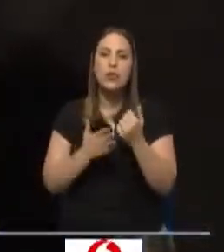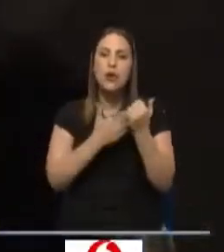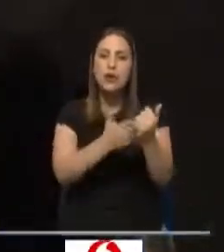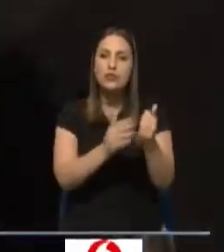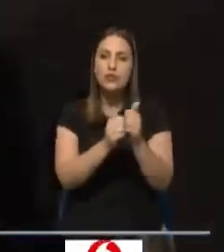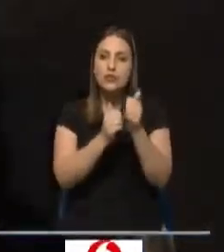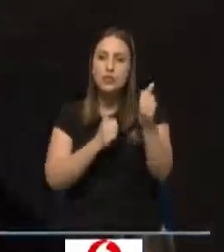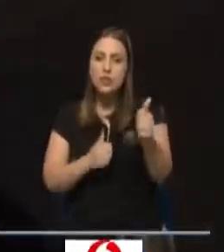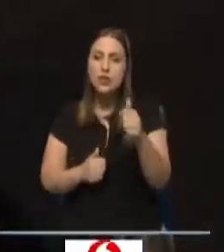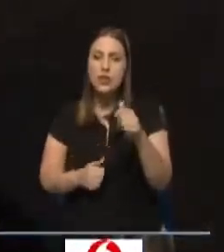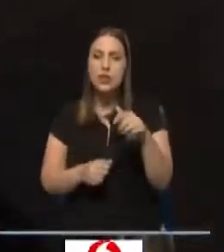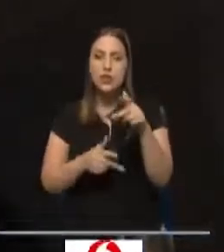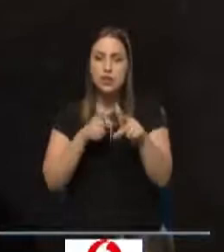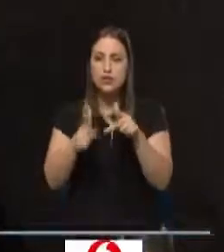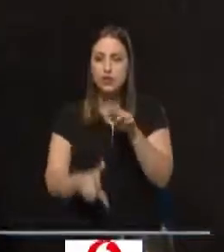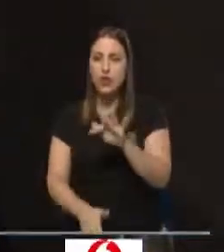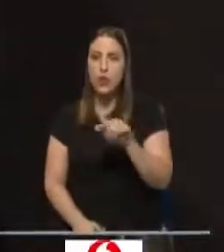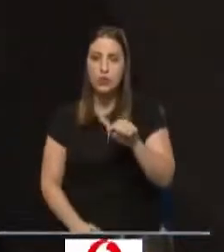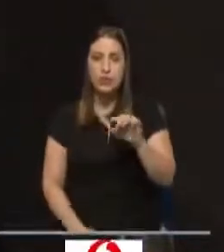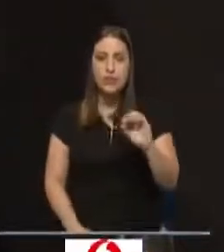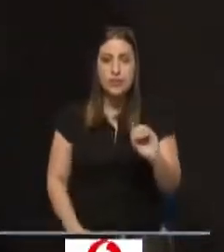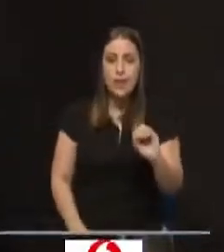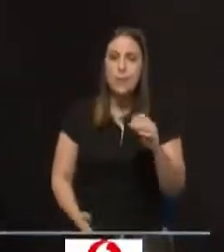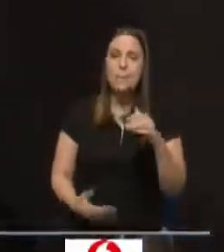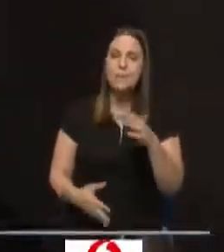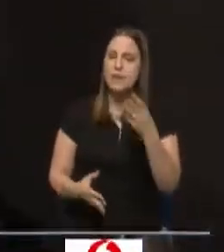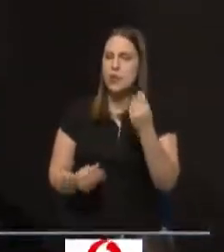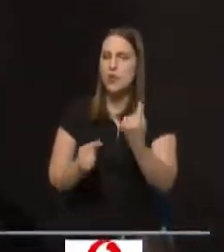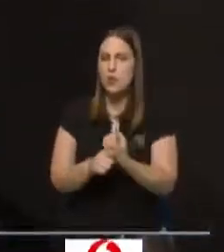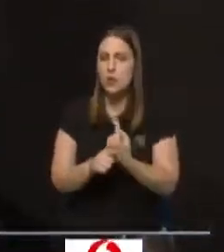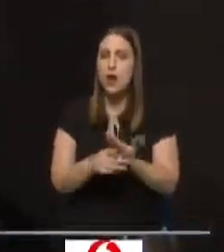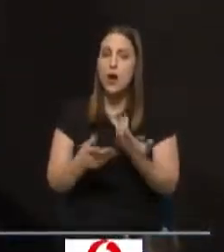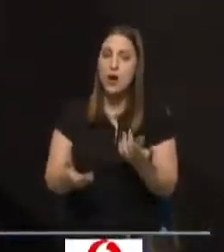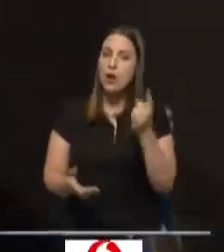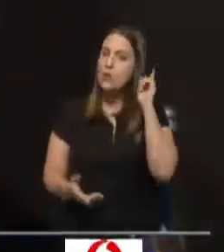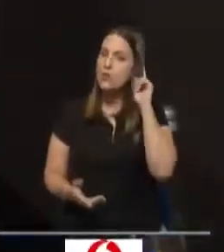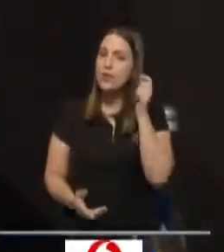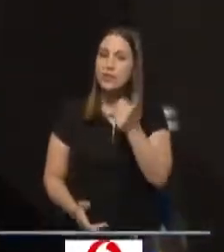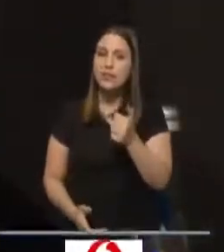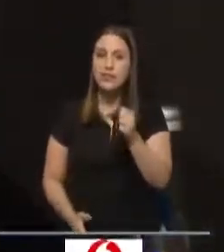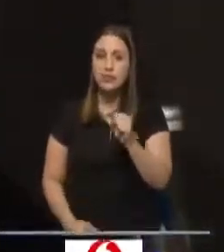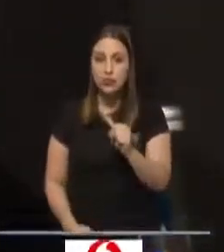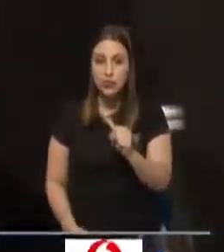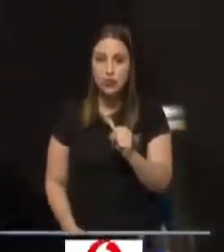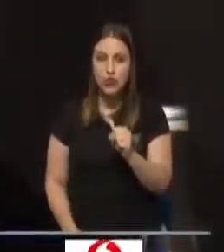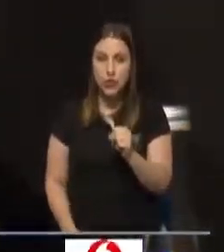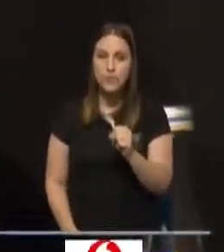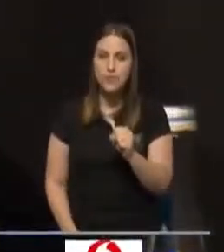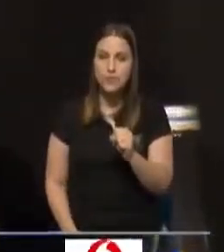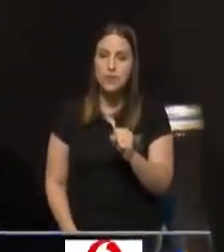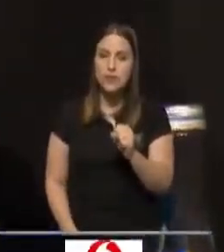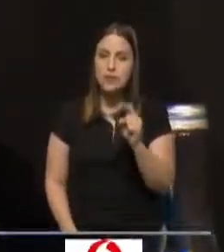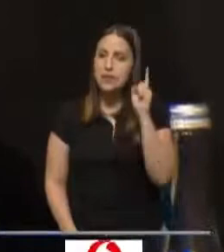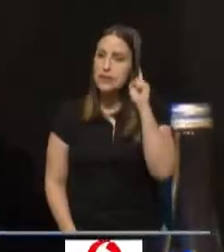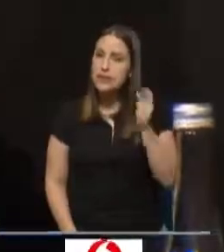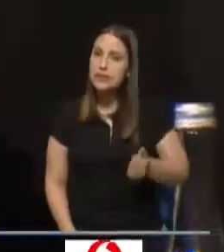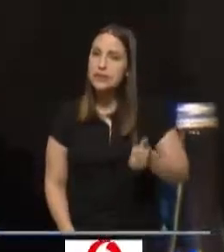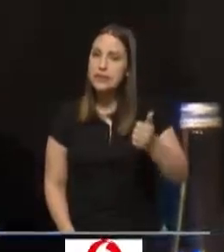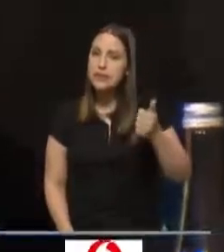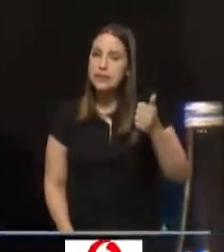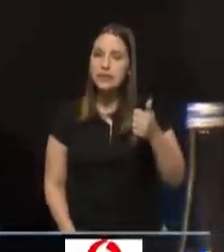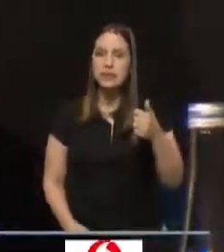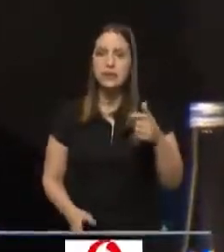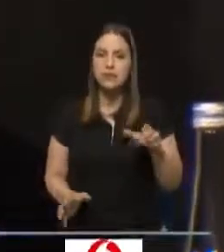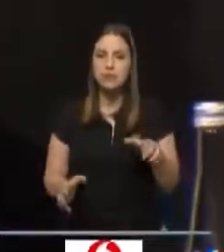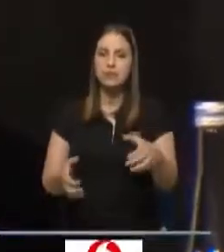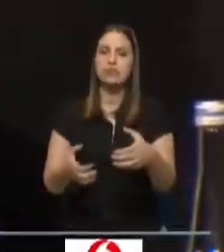we're through remote 4.0, there's lots of examples, so we have to take into consideration that